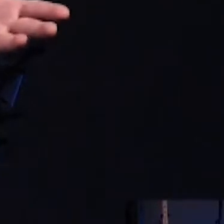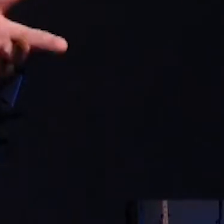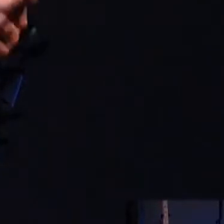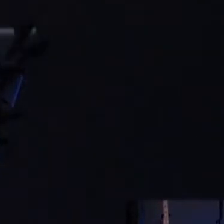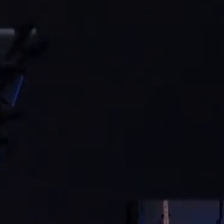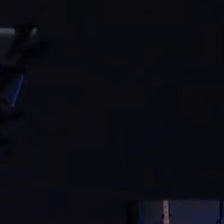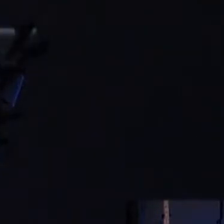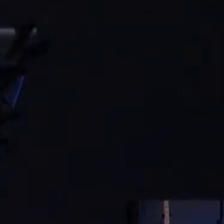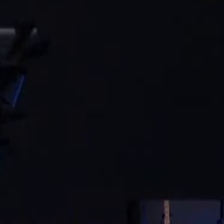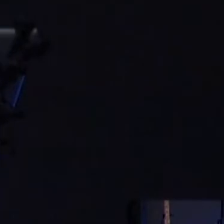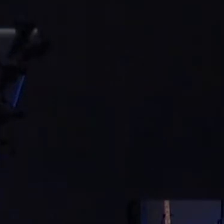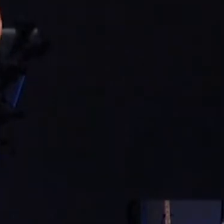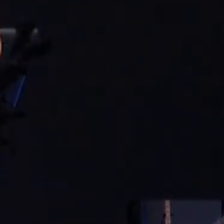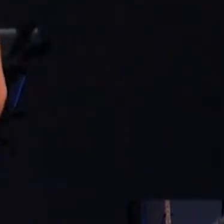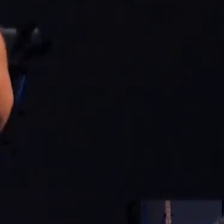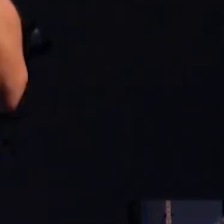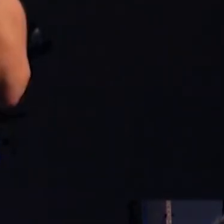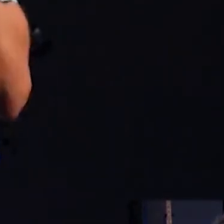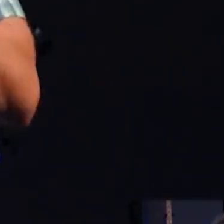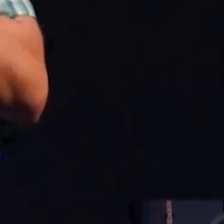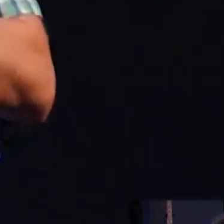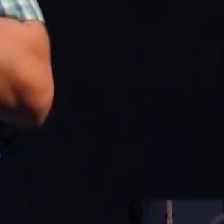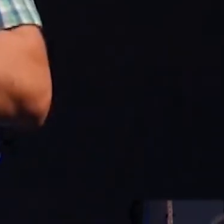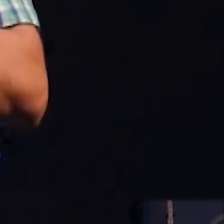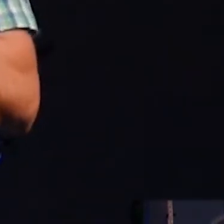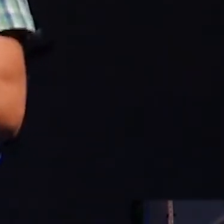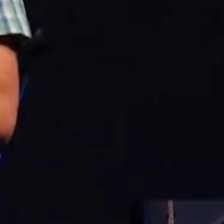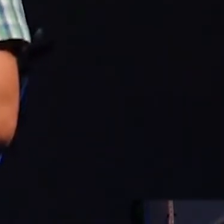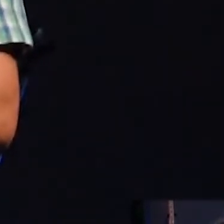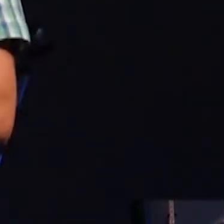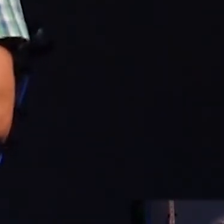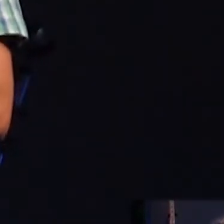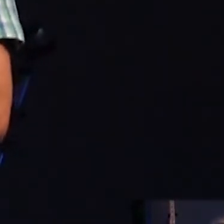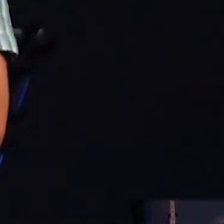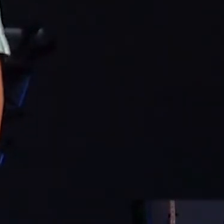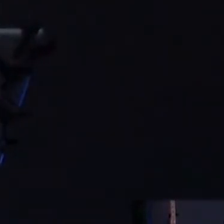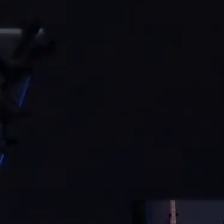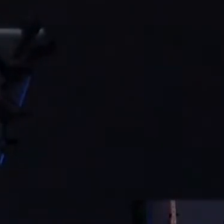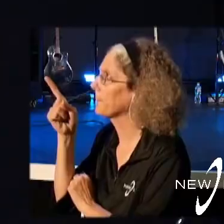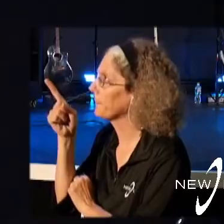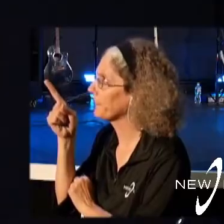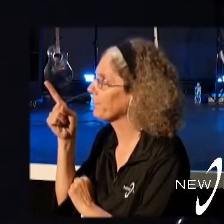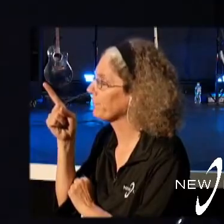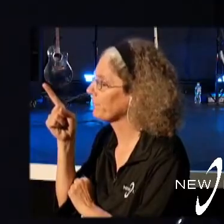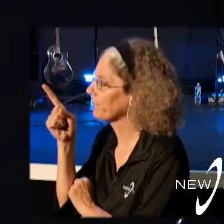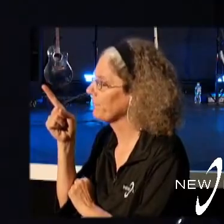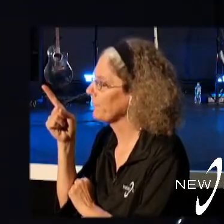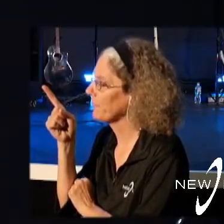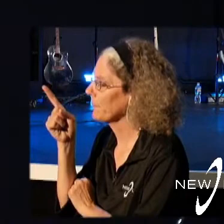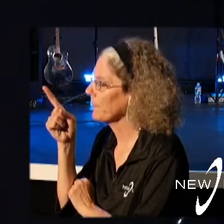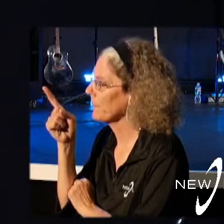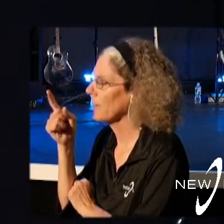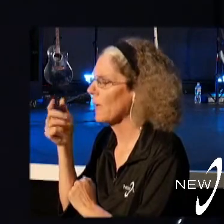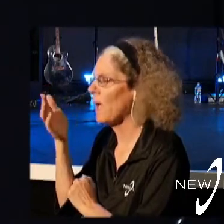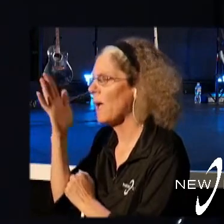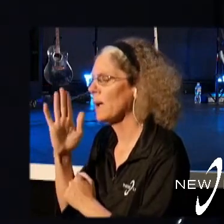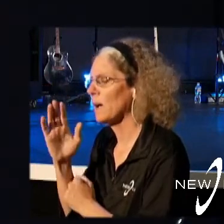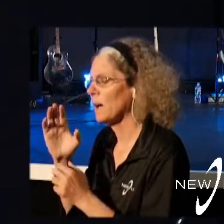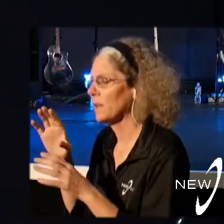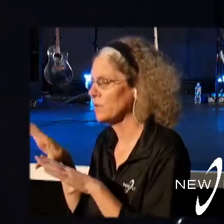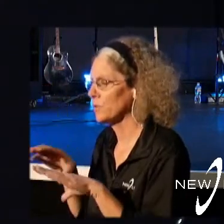you so that you could live the reality of what this word says is true about you in theory. And did God do all of